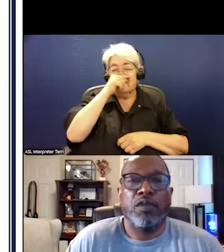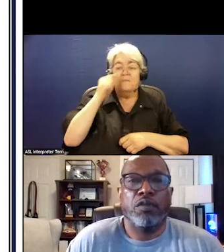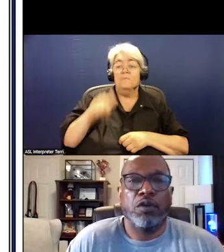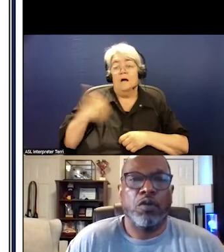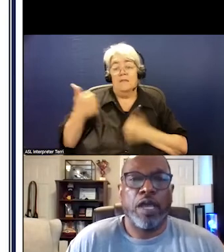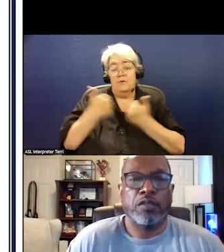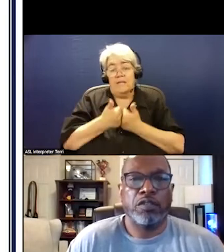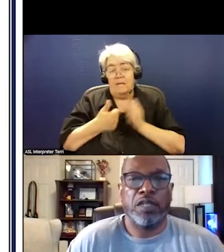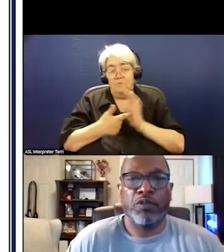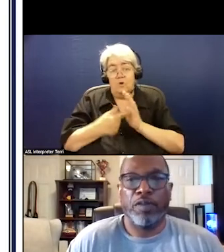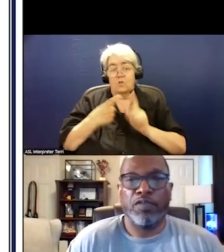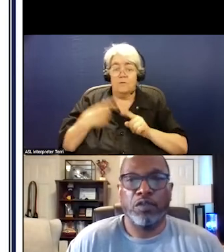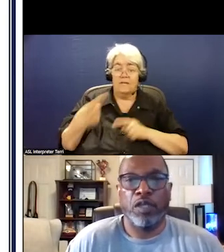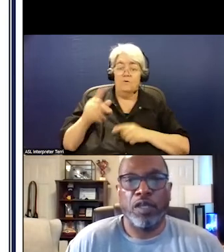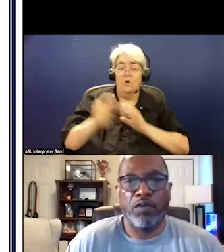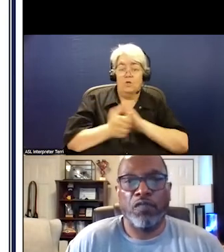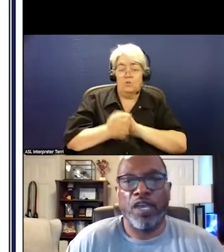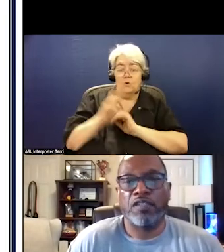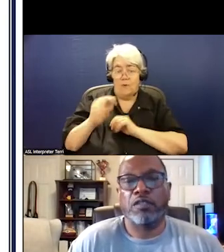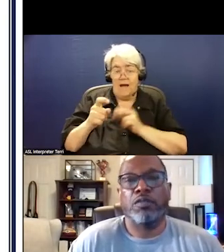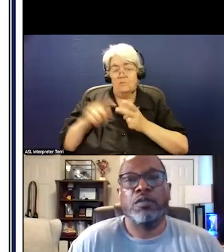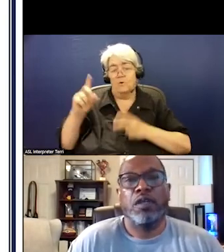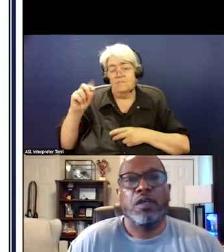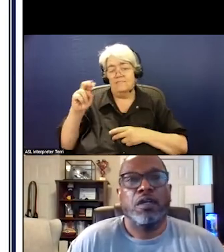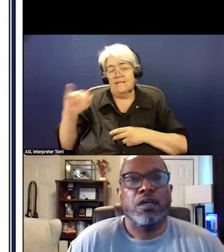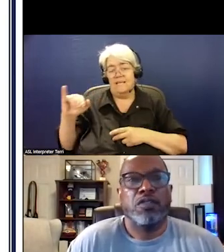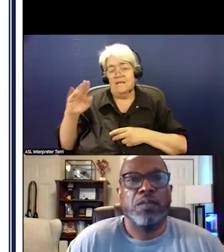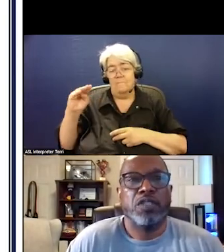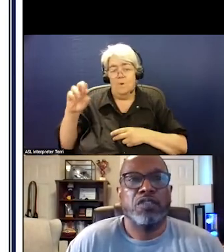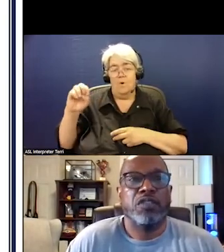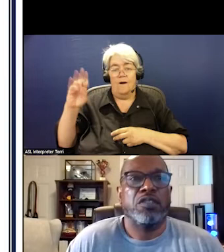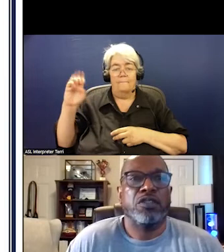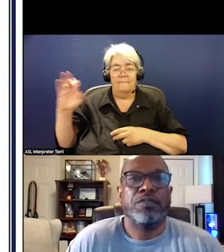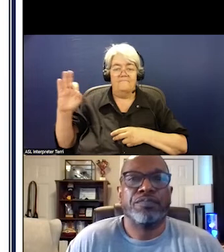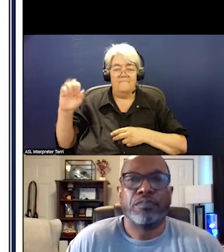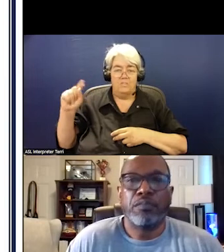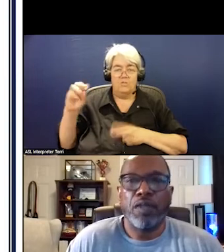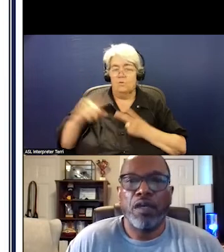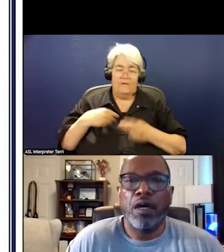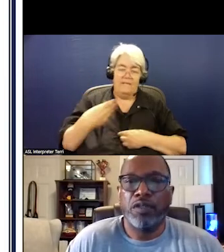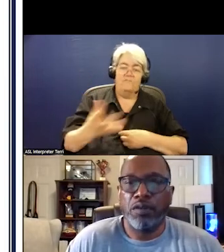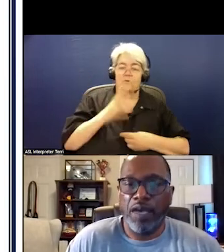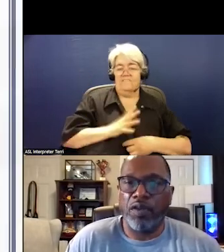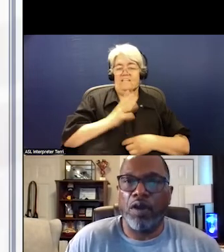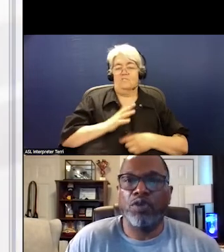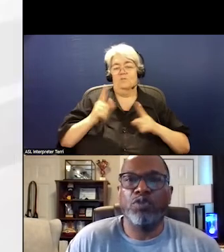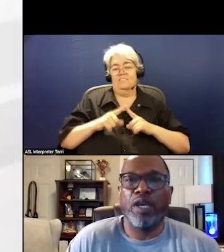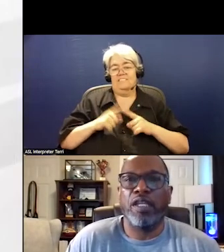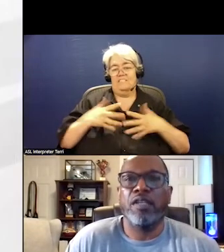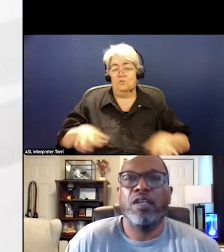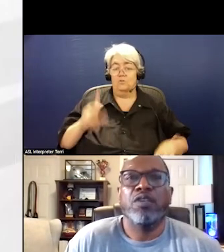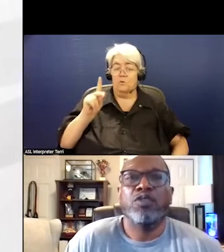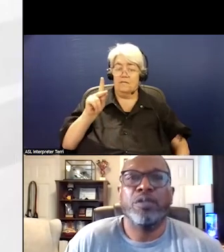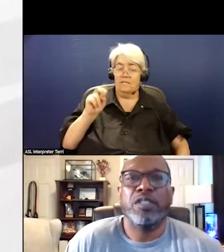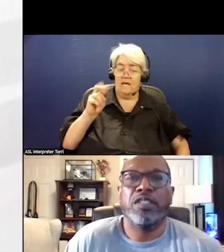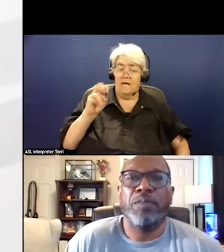give you turtle wax or Danny Moore beef stew, we give you a fashionable jam session t-shirt. So Kevin, are you